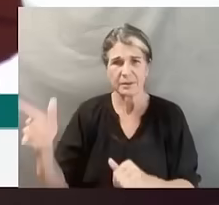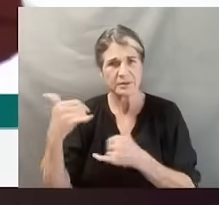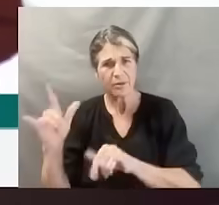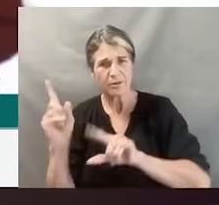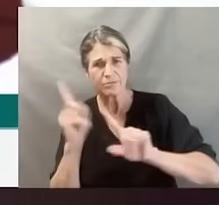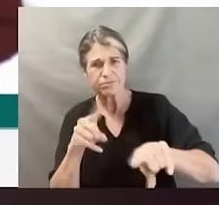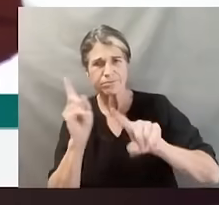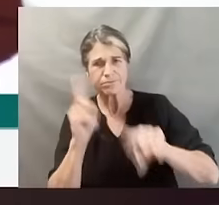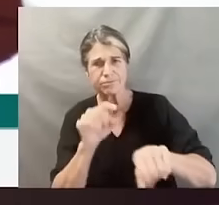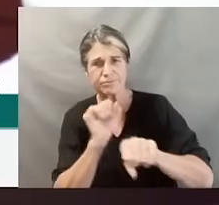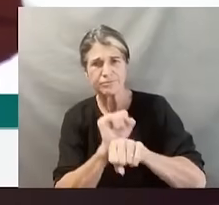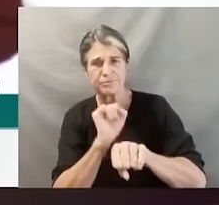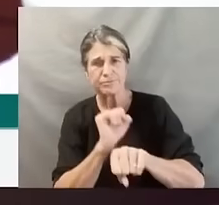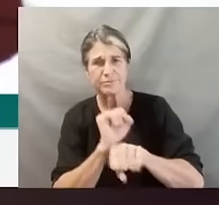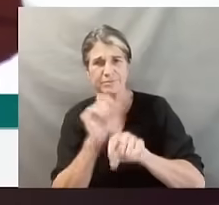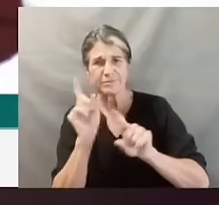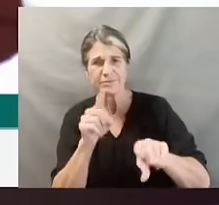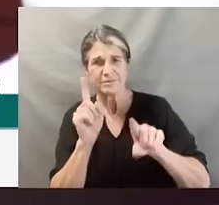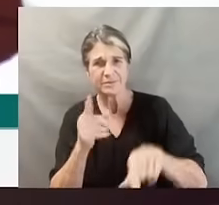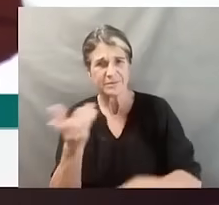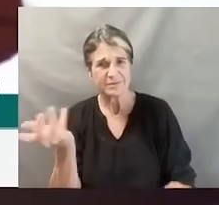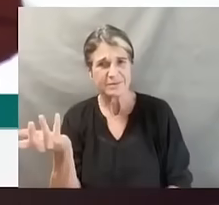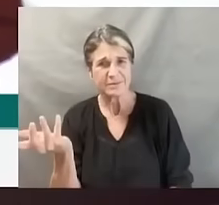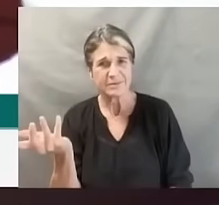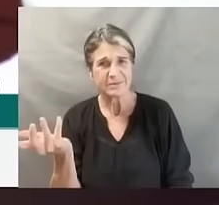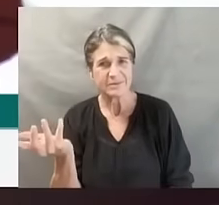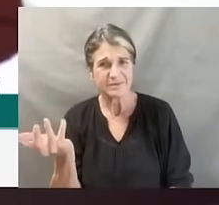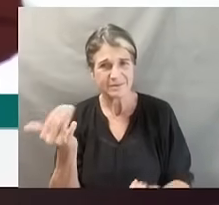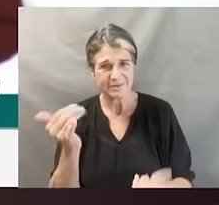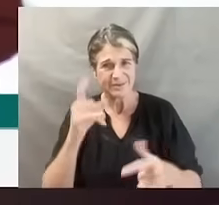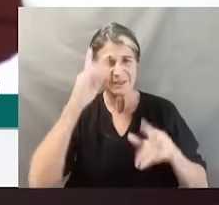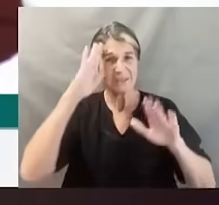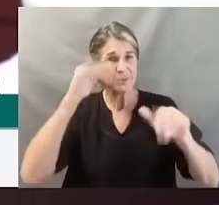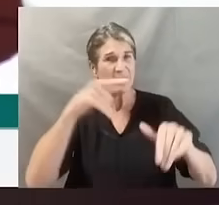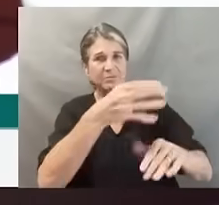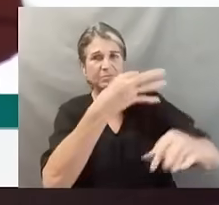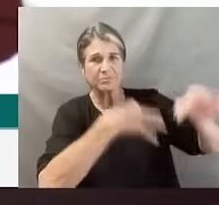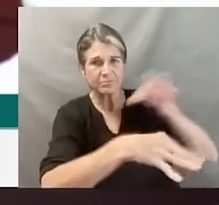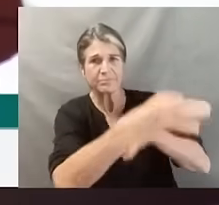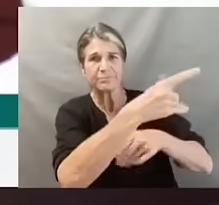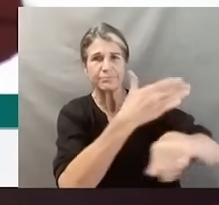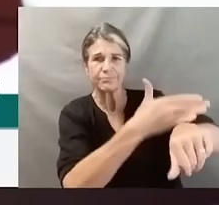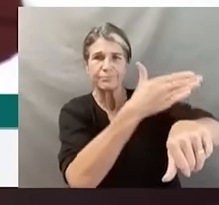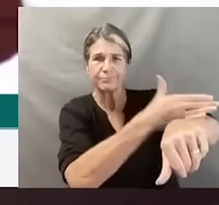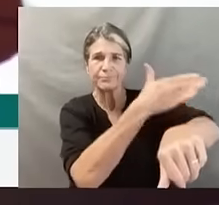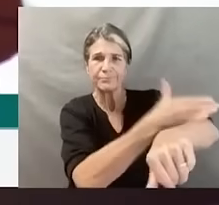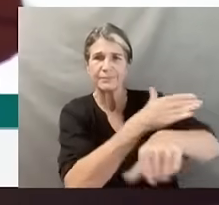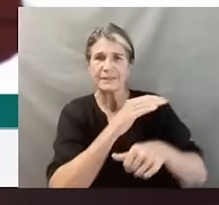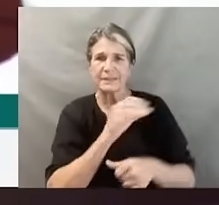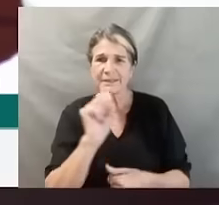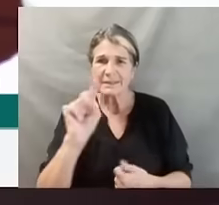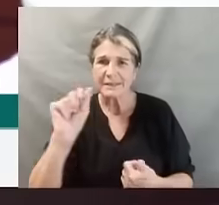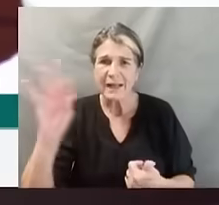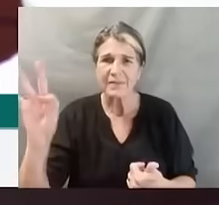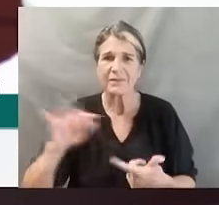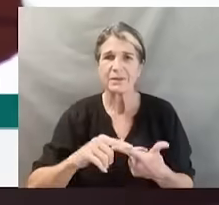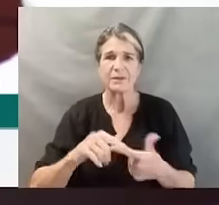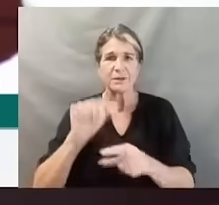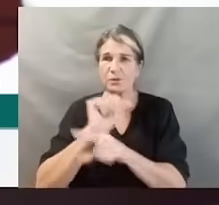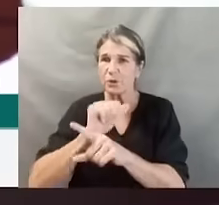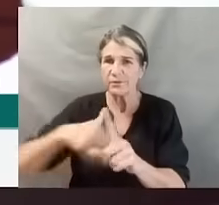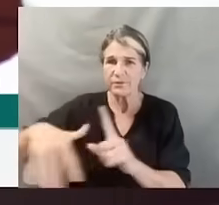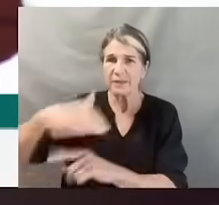should expect better, safe staffing, better working conditions, fair pay, and deserve to be respected,